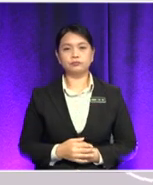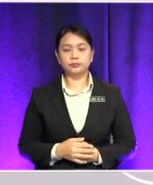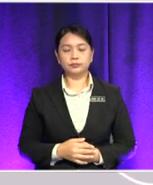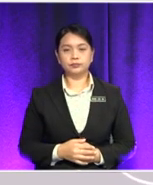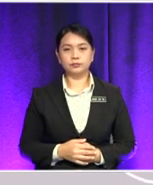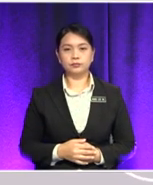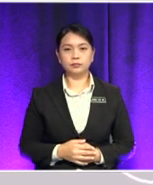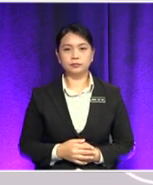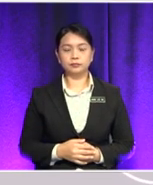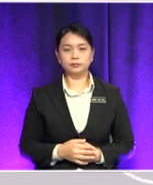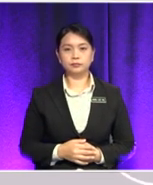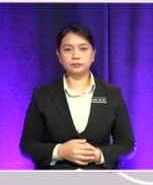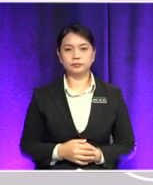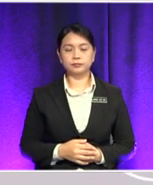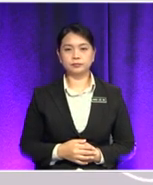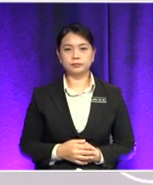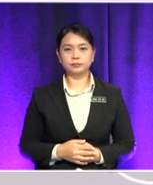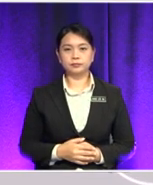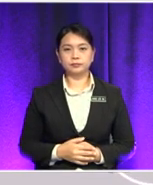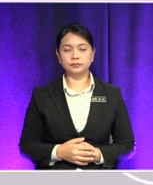Right. Okay. Number two.